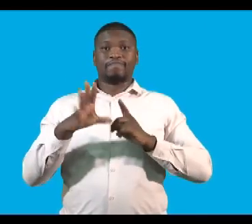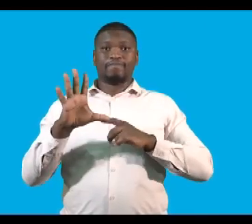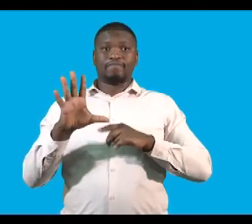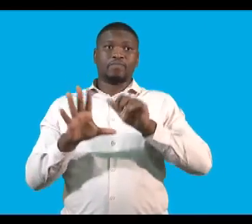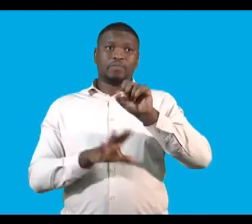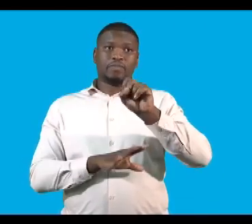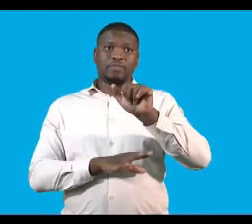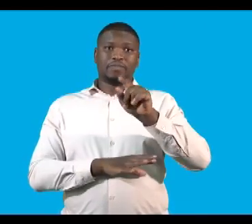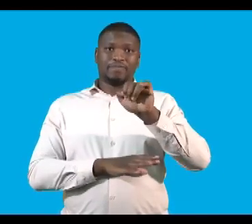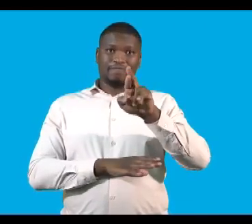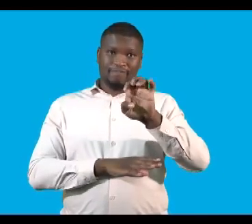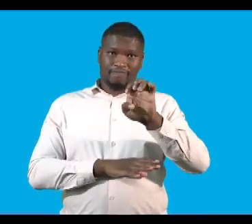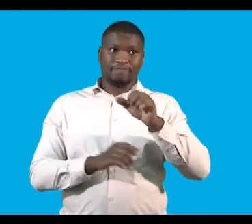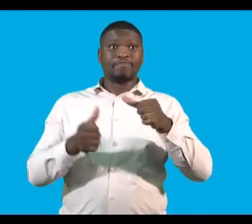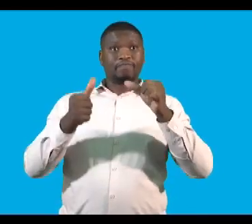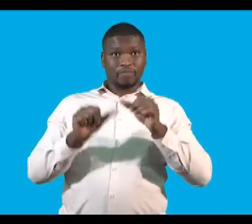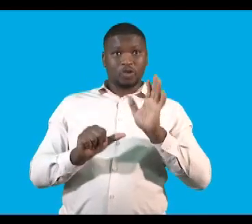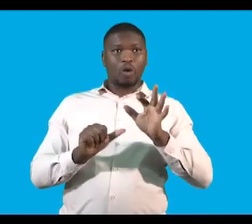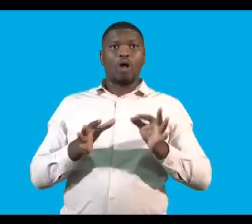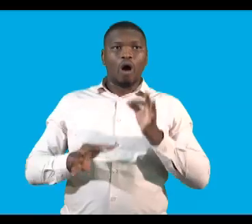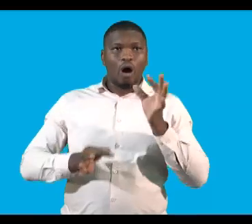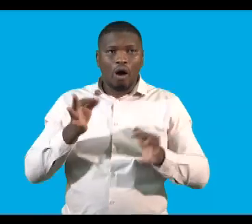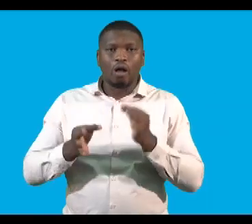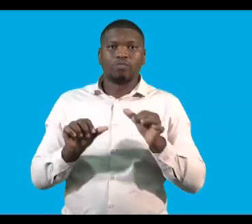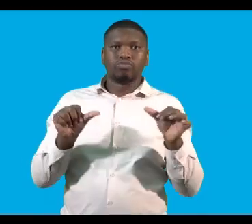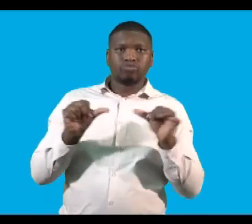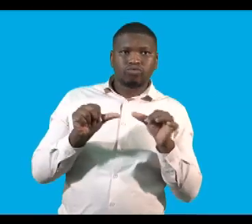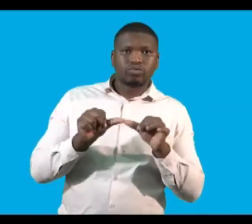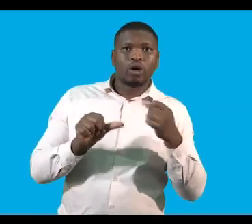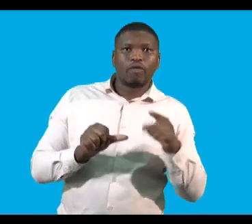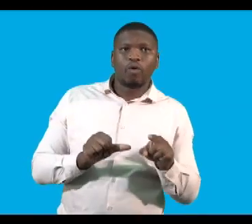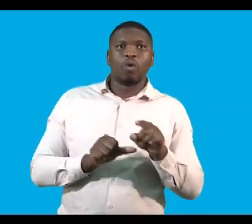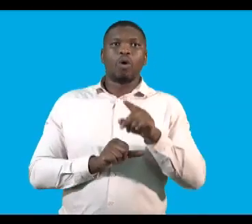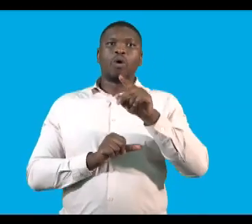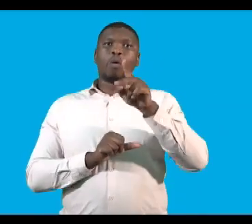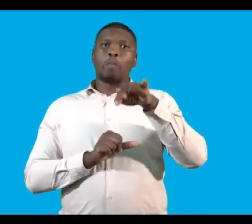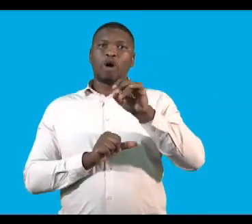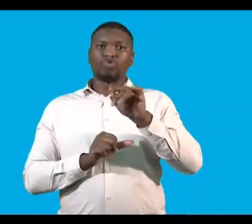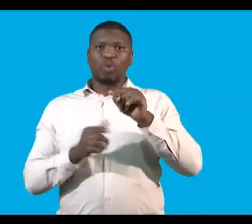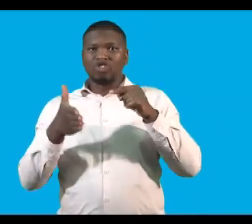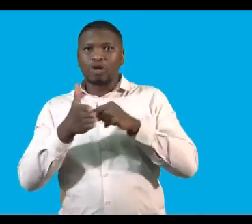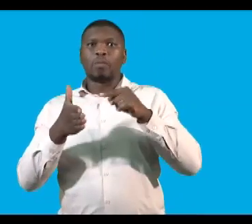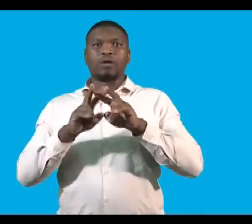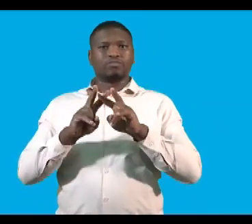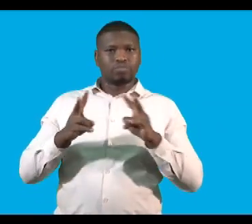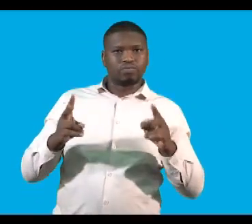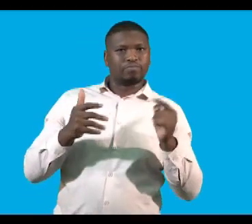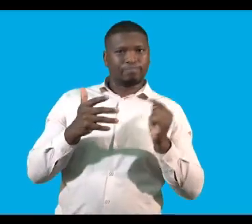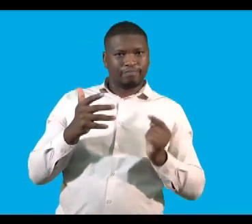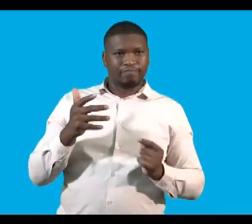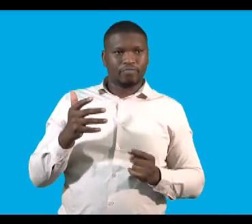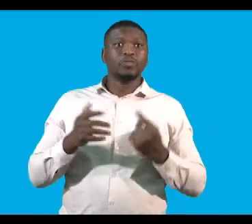punctuation, speech bubbles, and frames impact the interpretation of cartoons. Interpreting cartoons